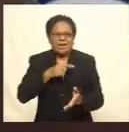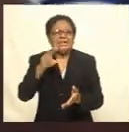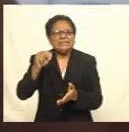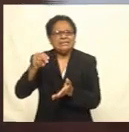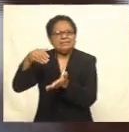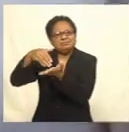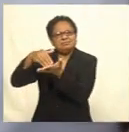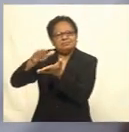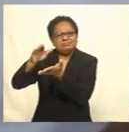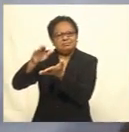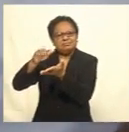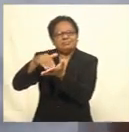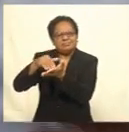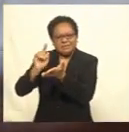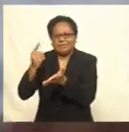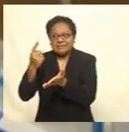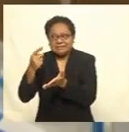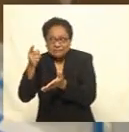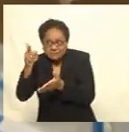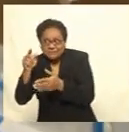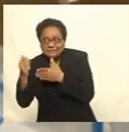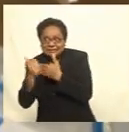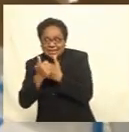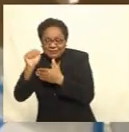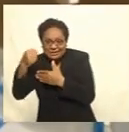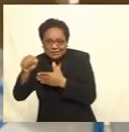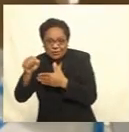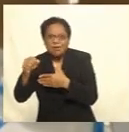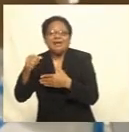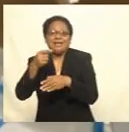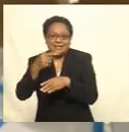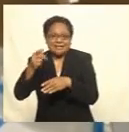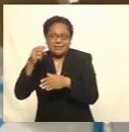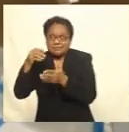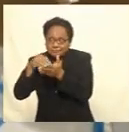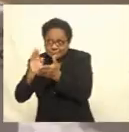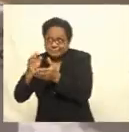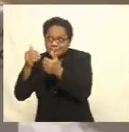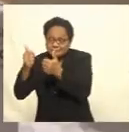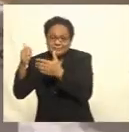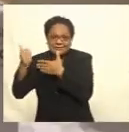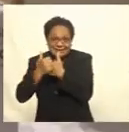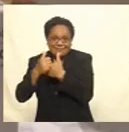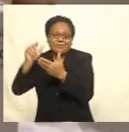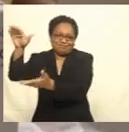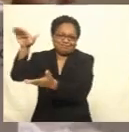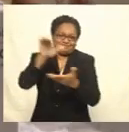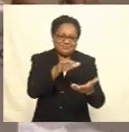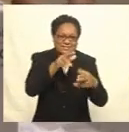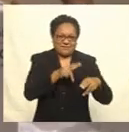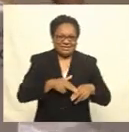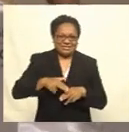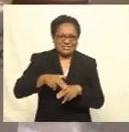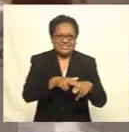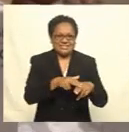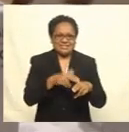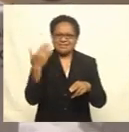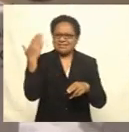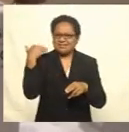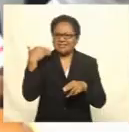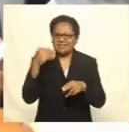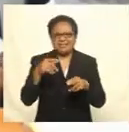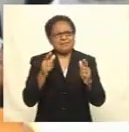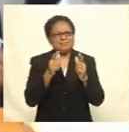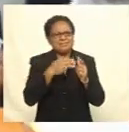MedSafe before it can be used in New Zealand and donated to Fiji. The ministers met virtually last week to discuss New Zealand's offer,